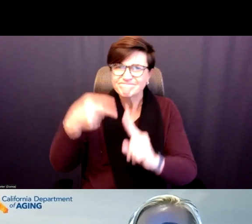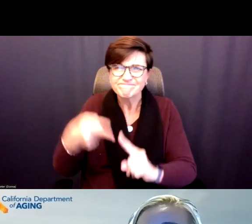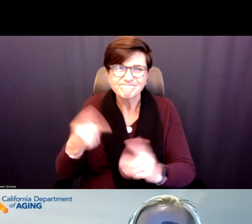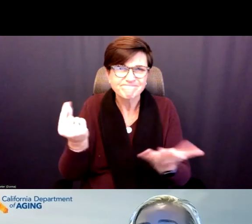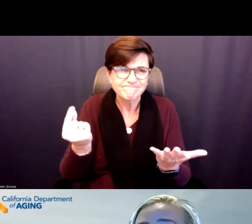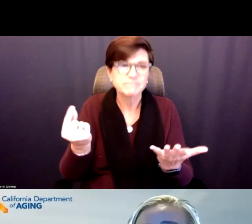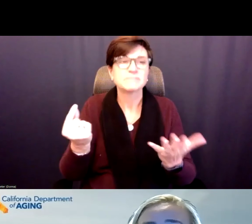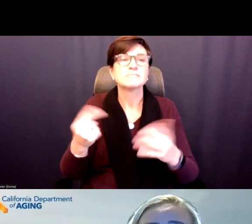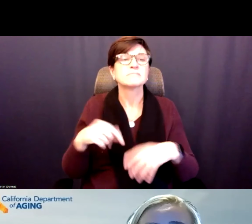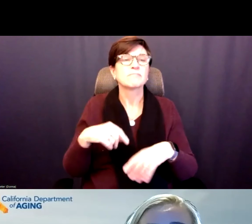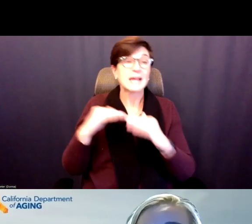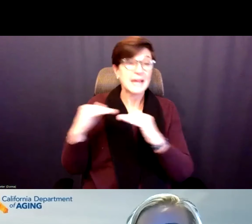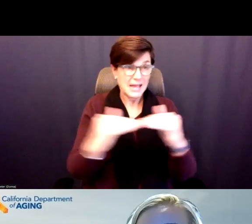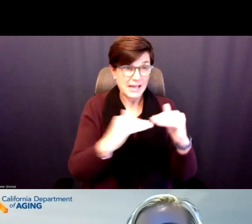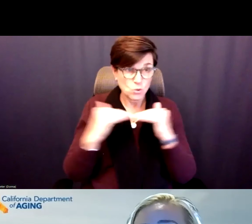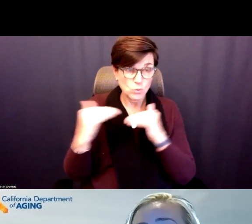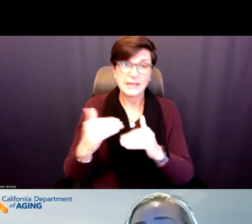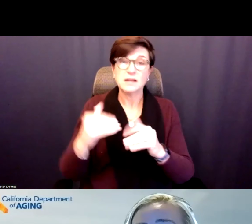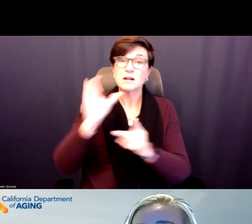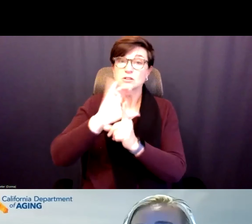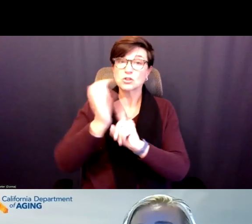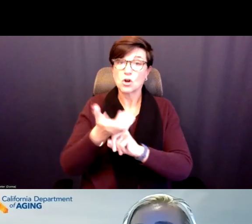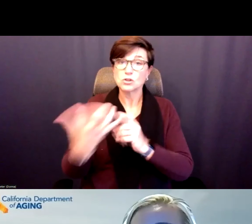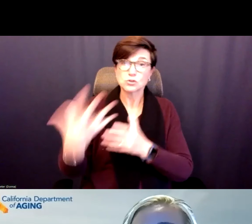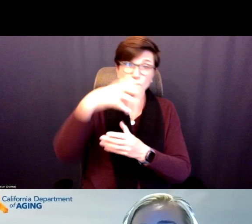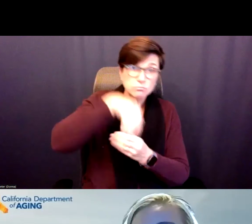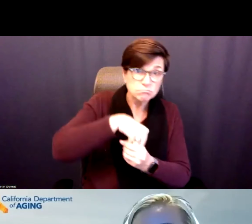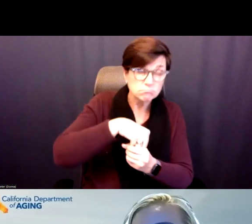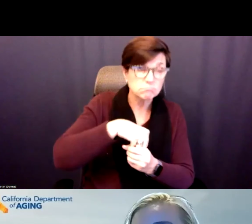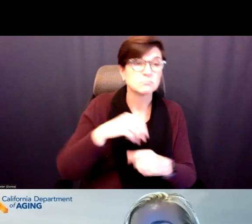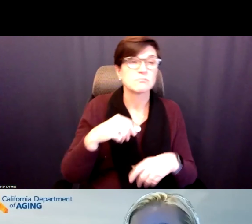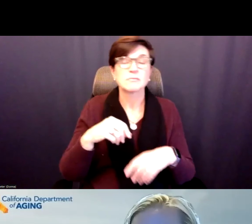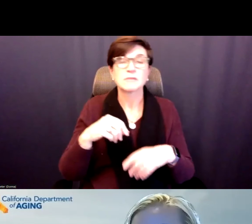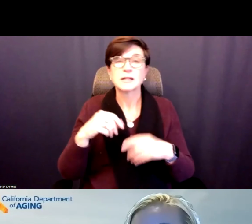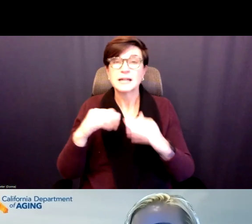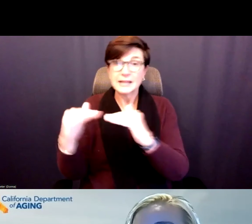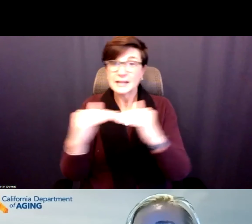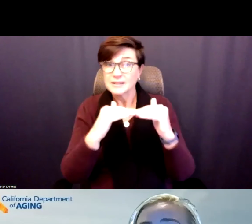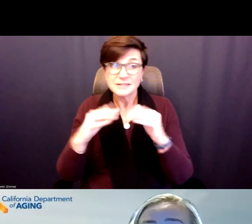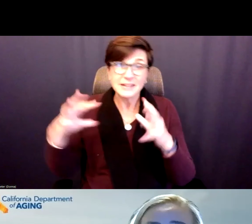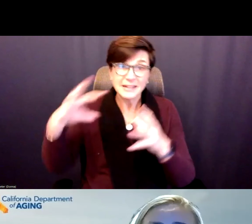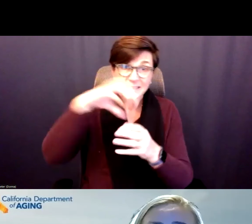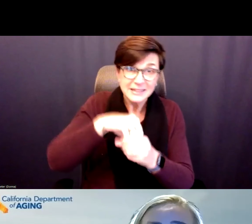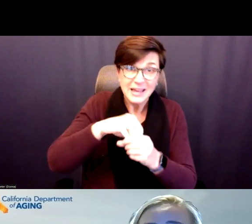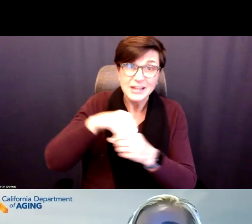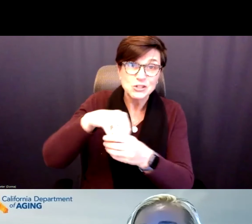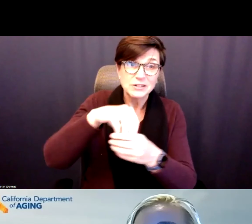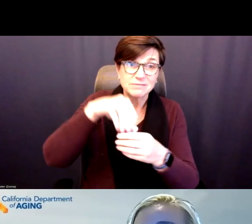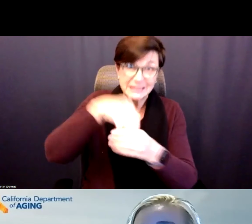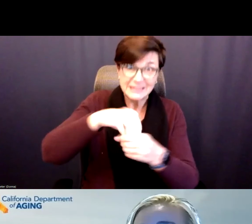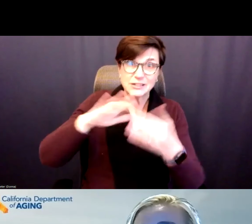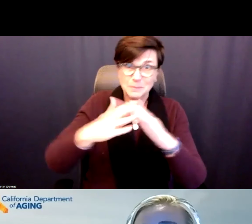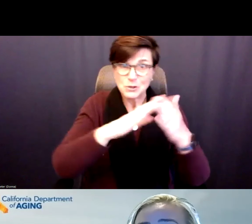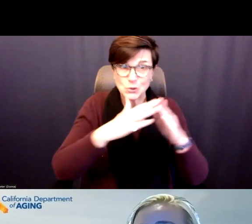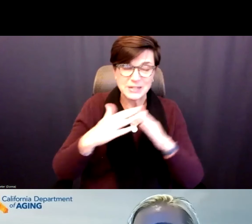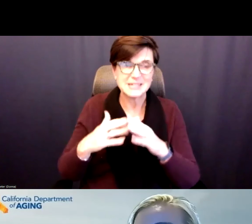cultural competency, as well as community engagement and meaningful engagement activities. We're really seeking to